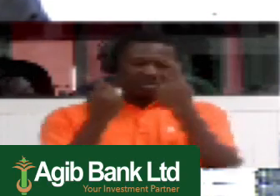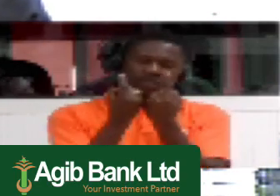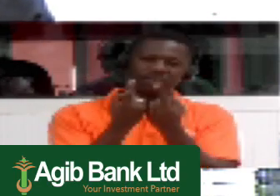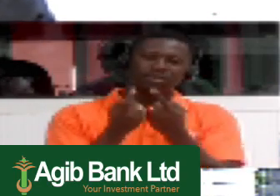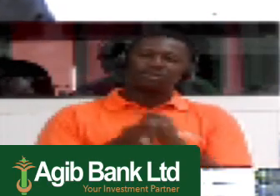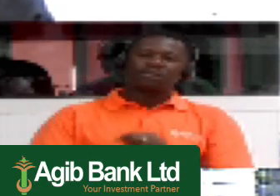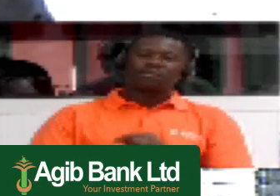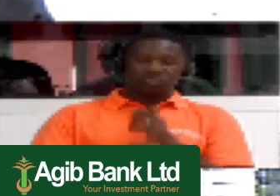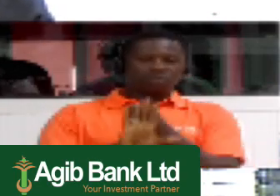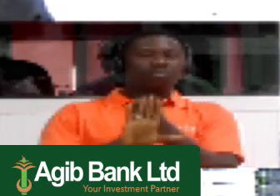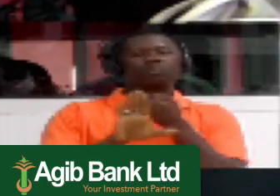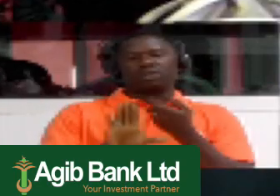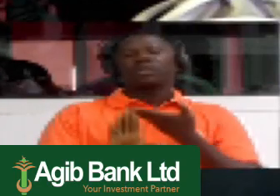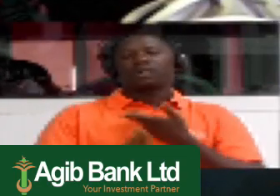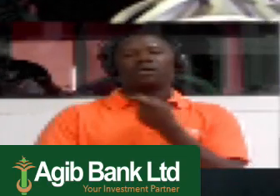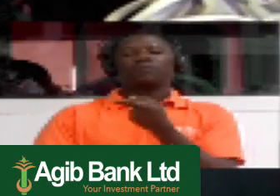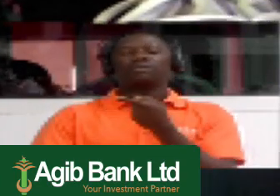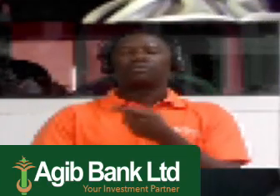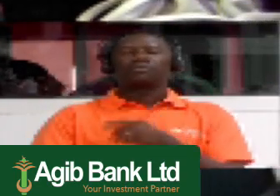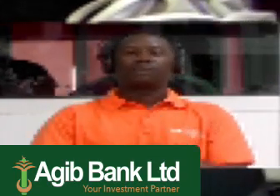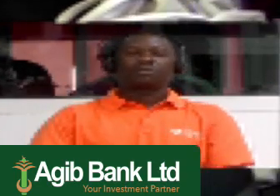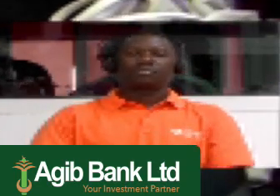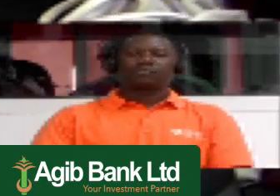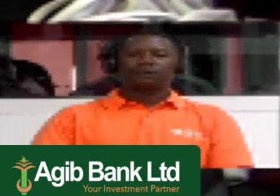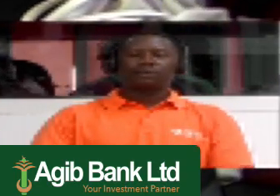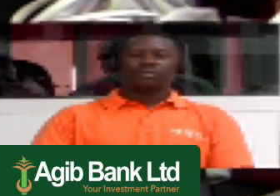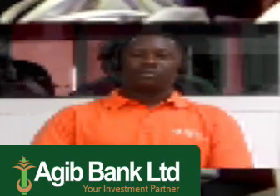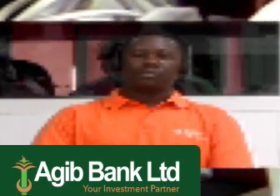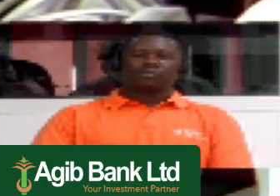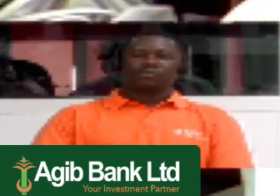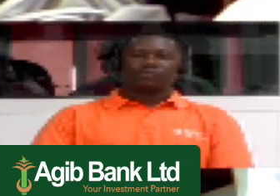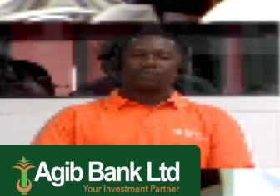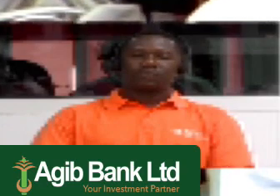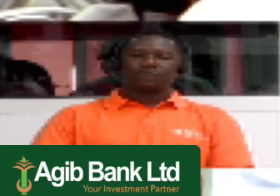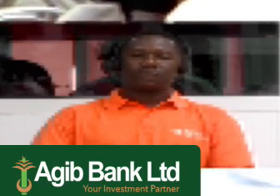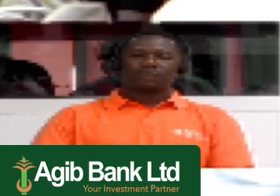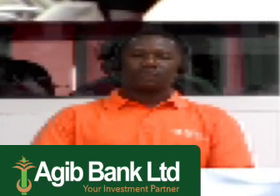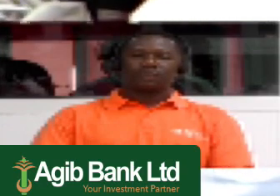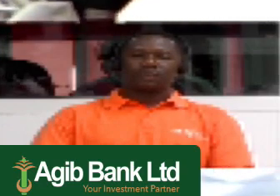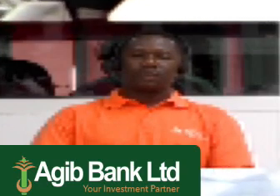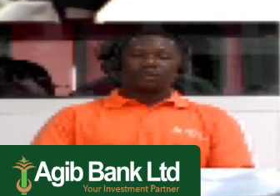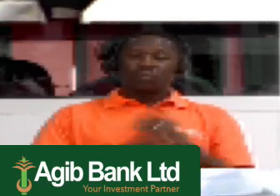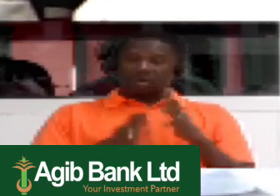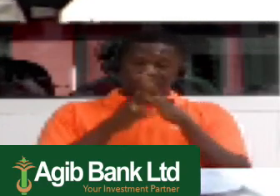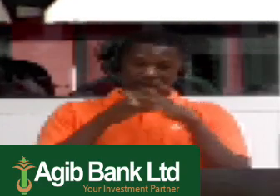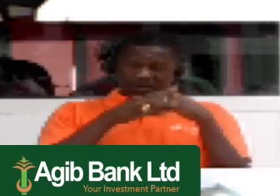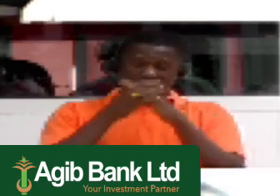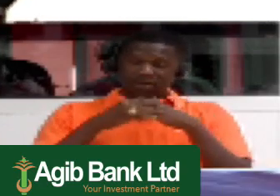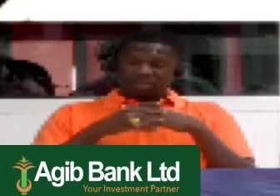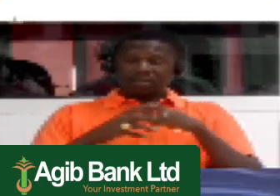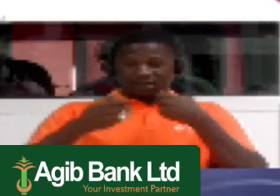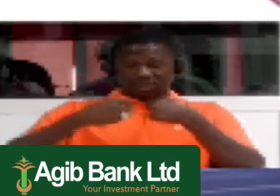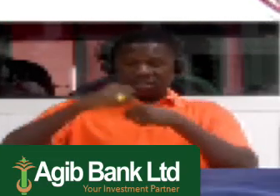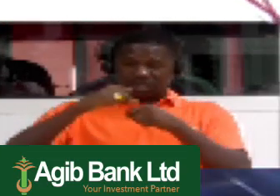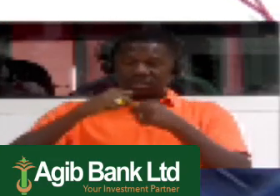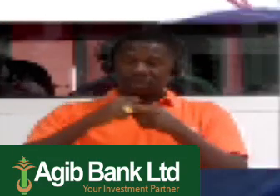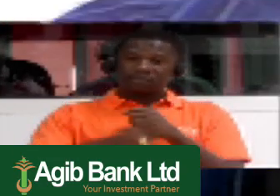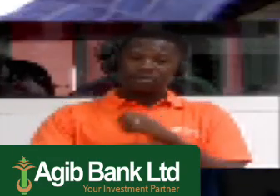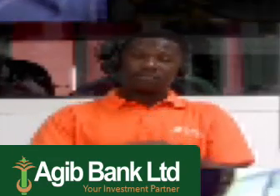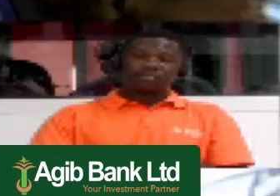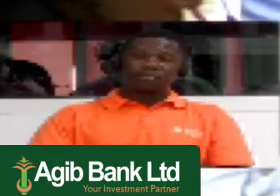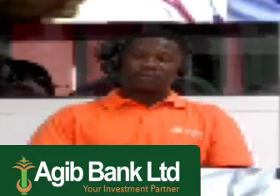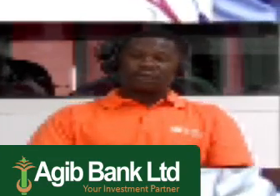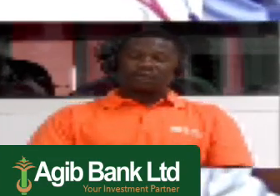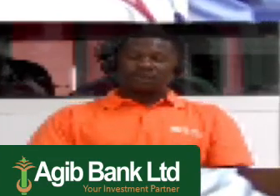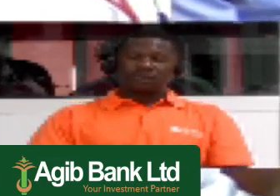destroy a lot of people. Royal Gibraltar, I mean, join Royal Gibraltar. With the joint Royal Gibraltar. I